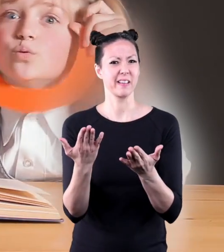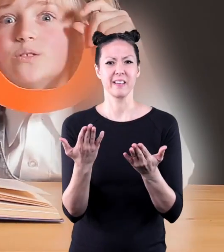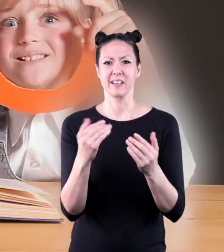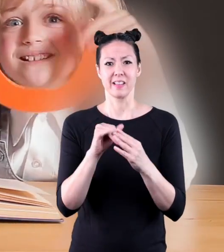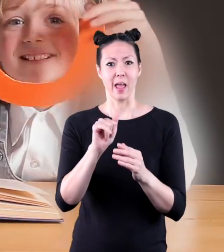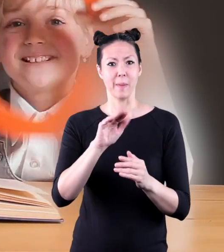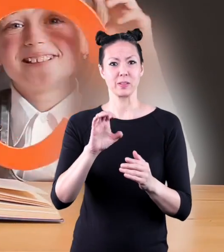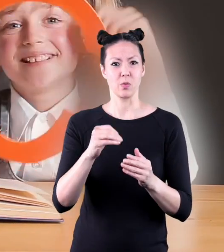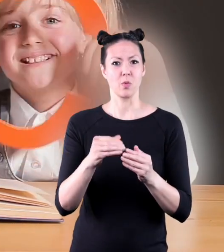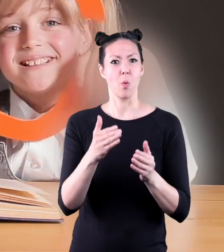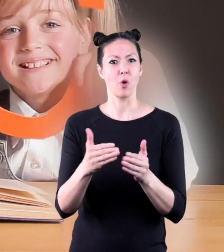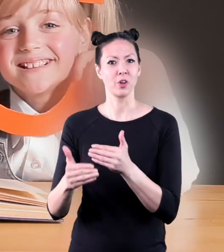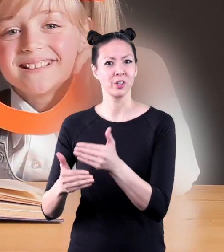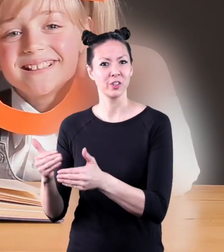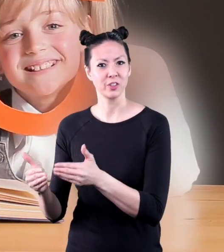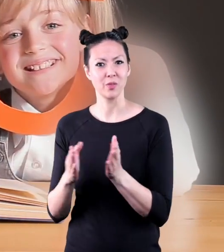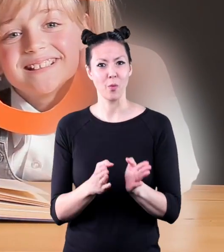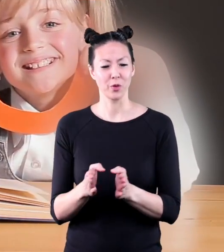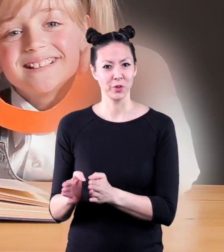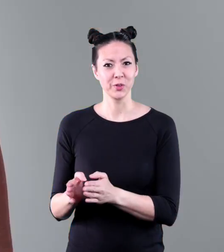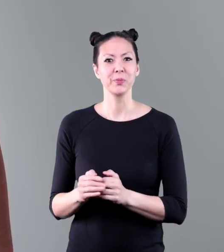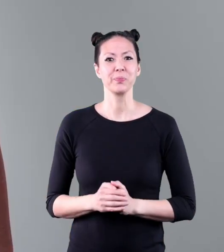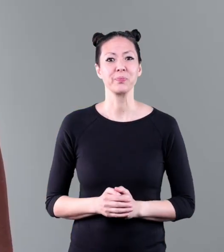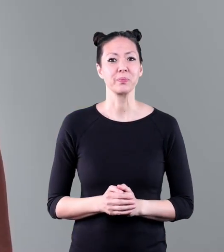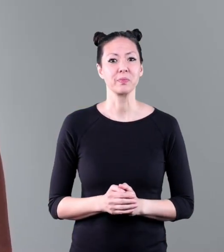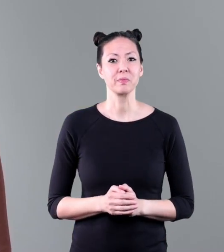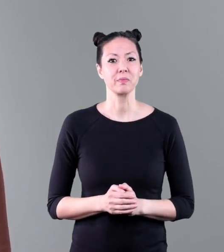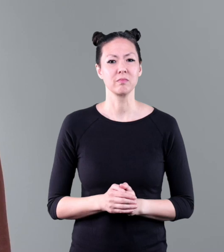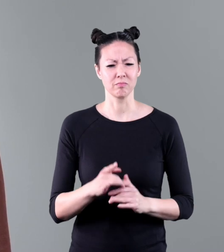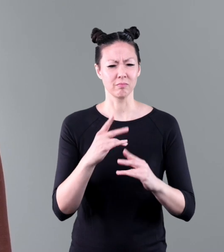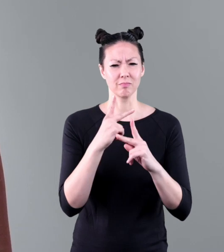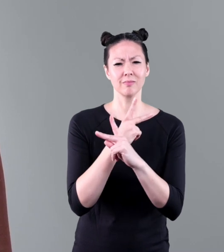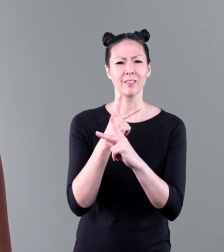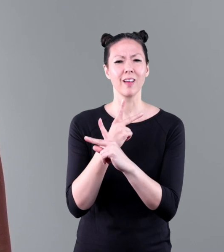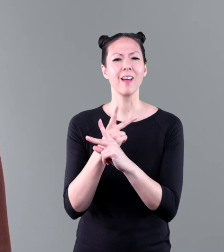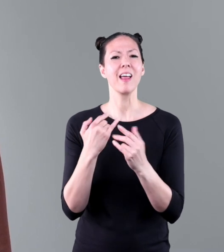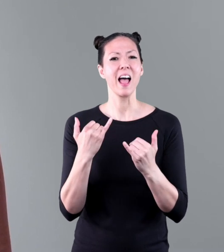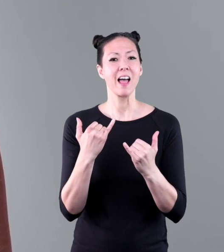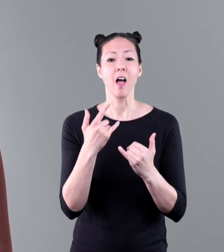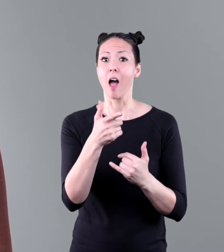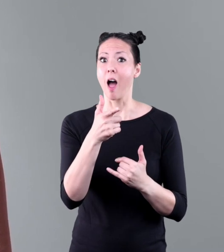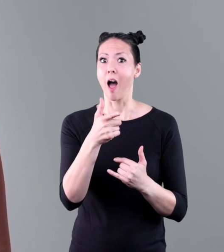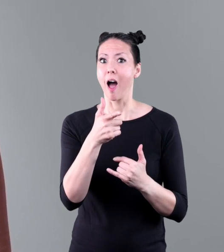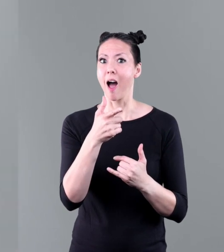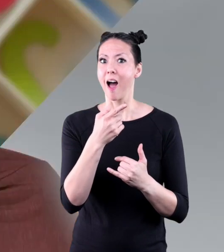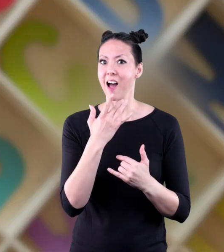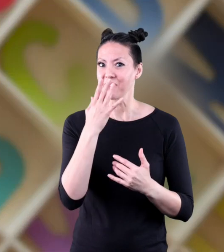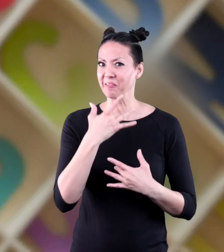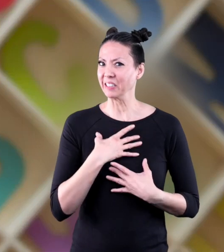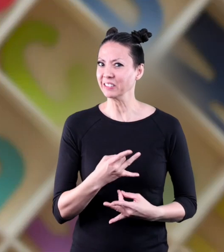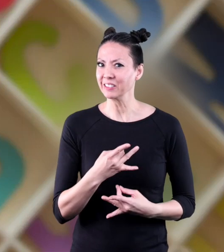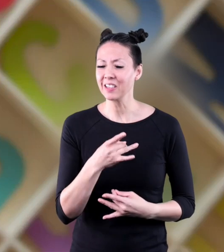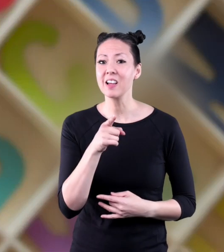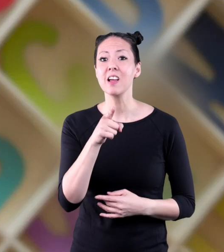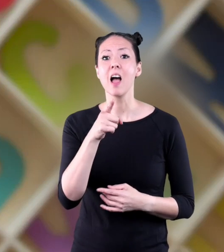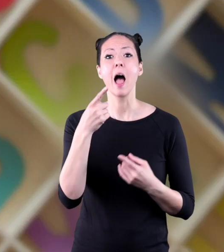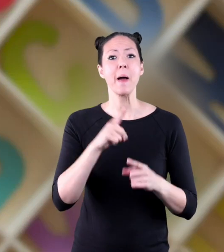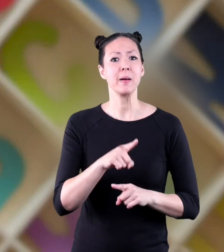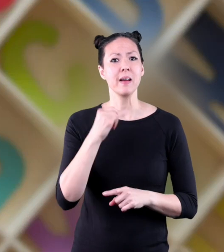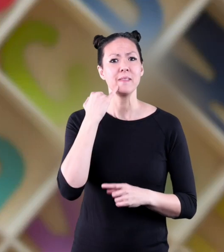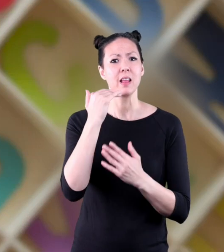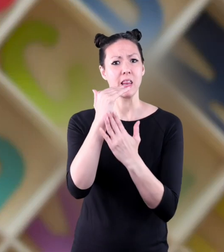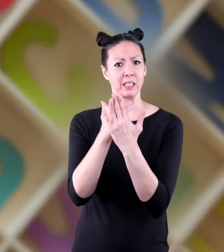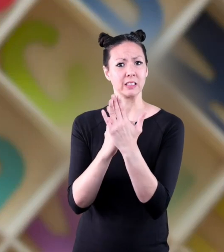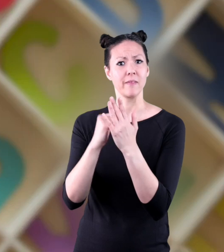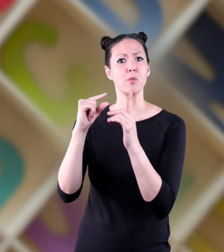in alphabetical order. You may have figured out by now that there's a catch. What happens if you have